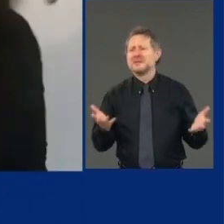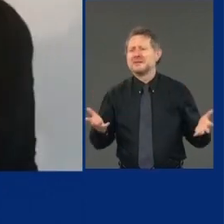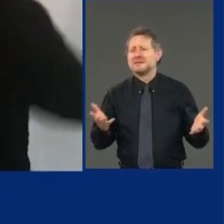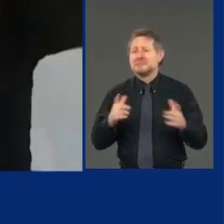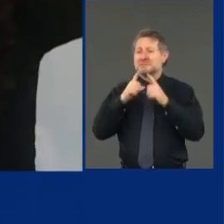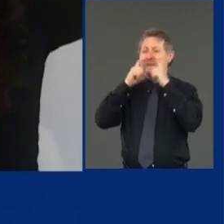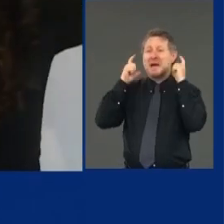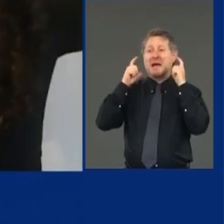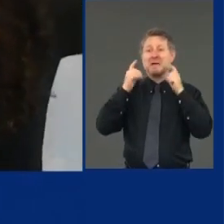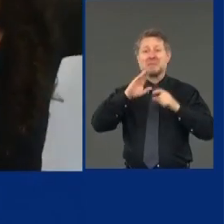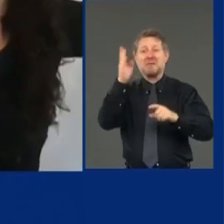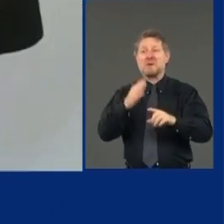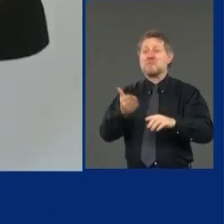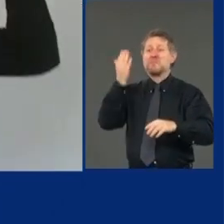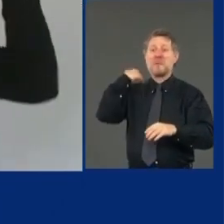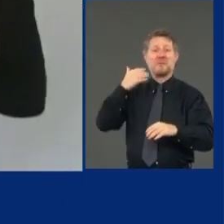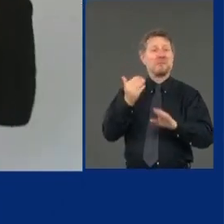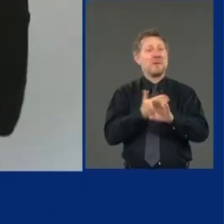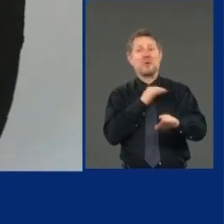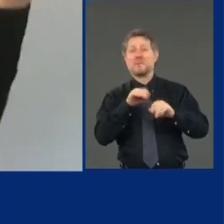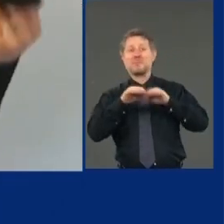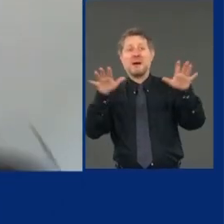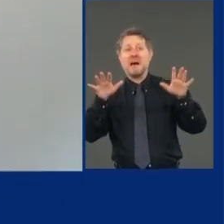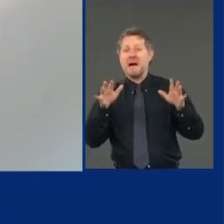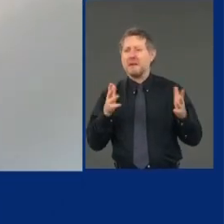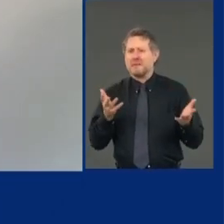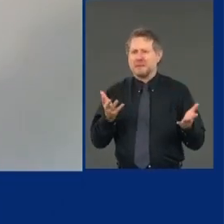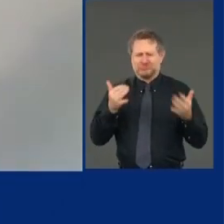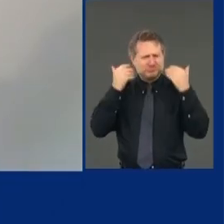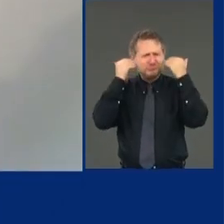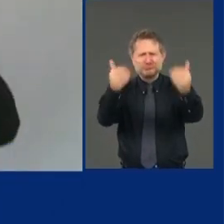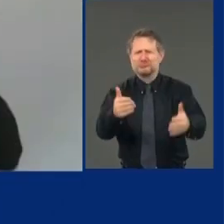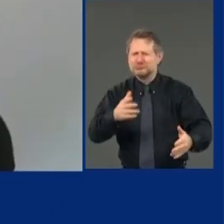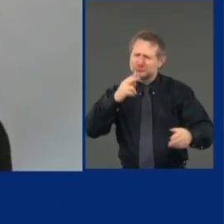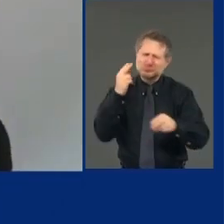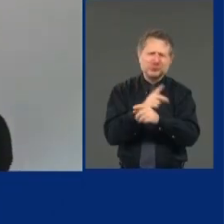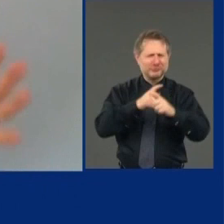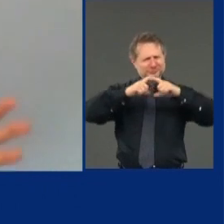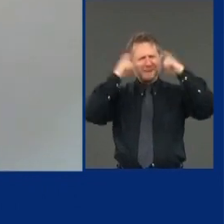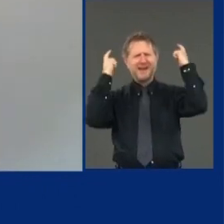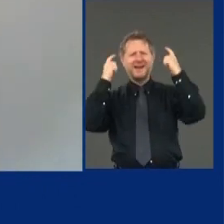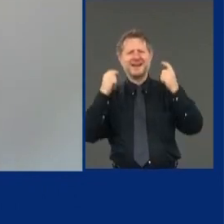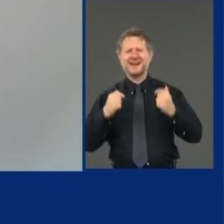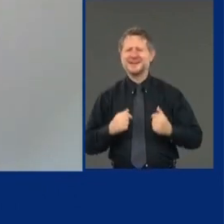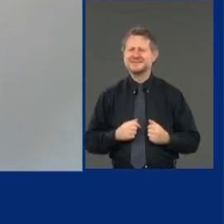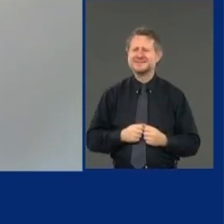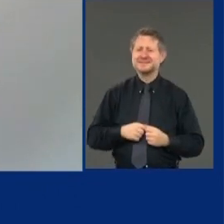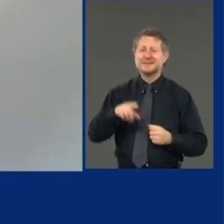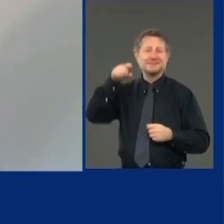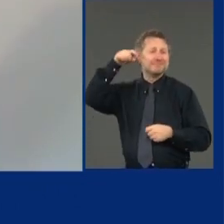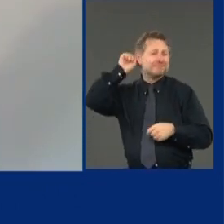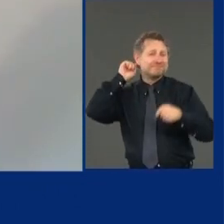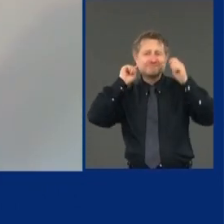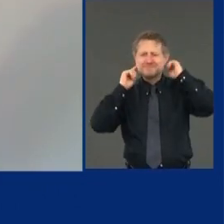one before this pandemic. Masks, put one on, not too tight. Ear, nose, mouth, keep on wearing your